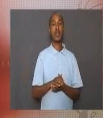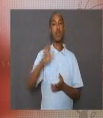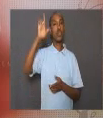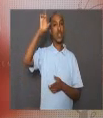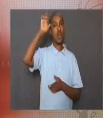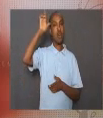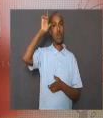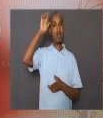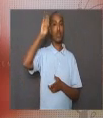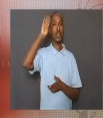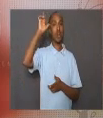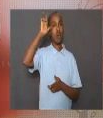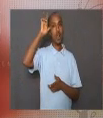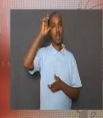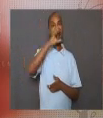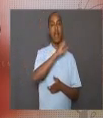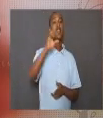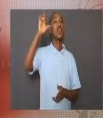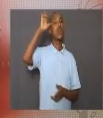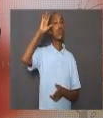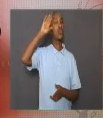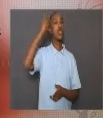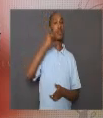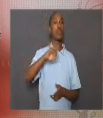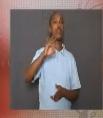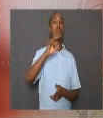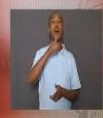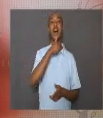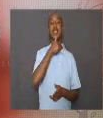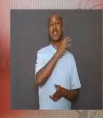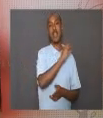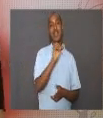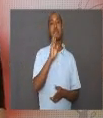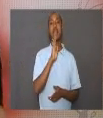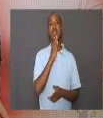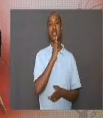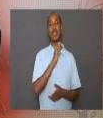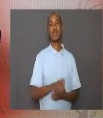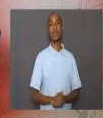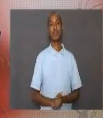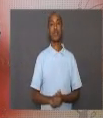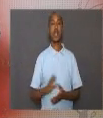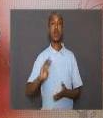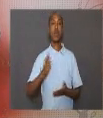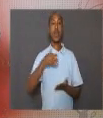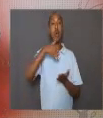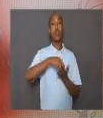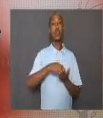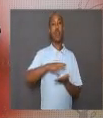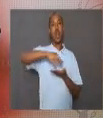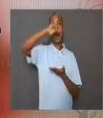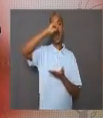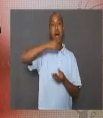Bronsted-Lowry, and Lewis concepts of acids and bases. We will also